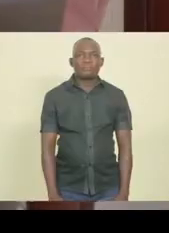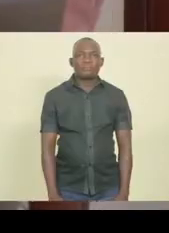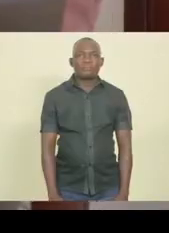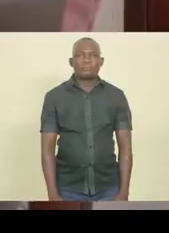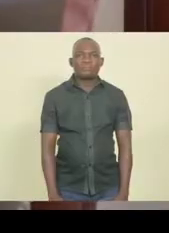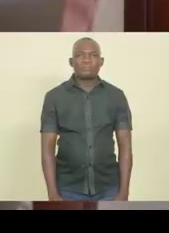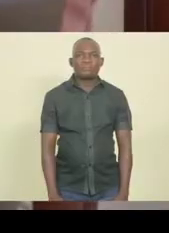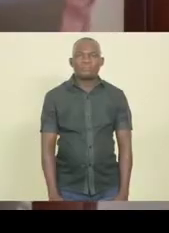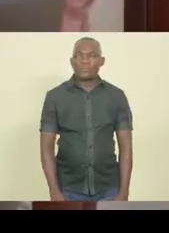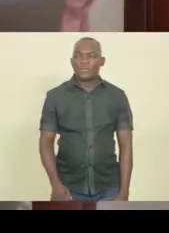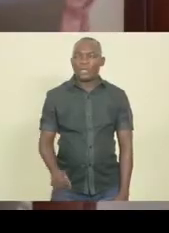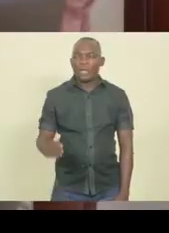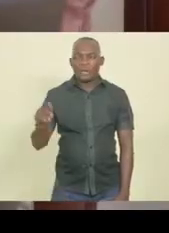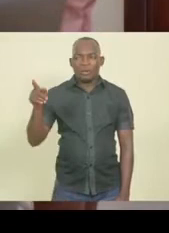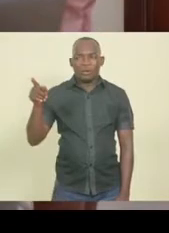Jay.